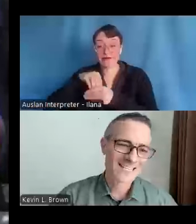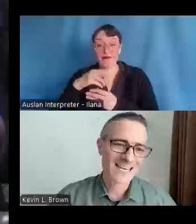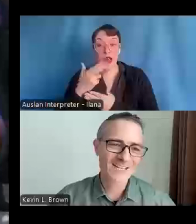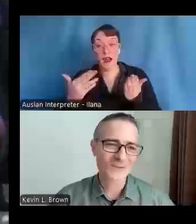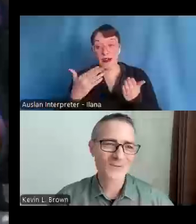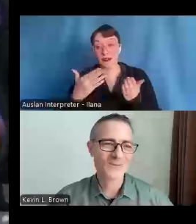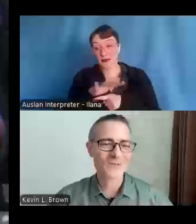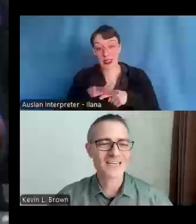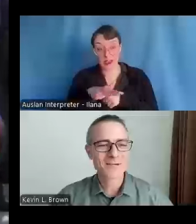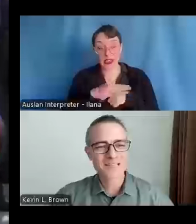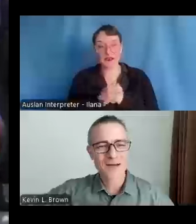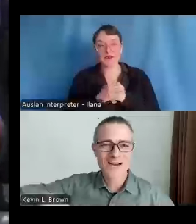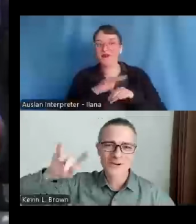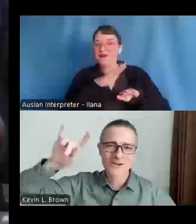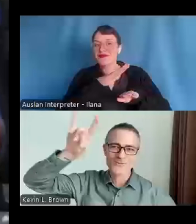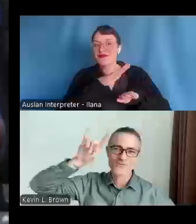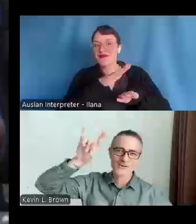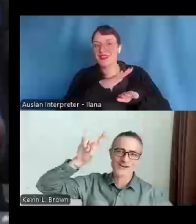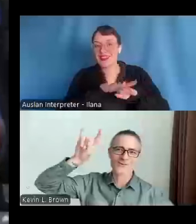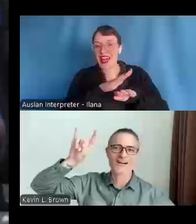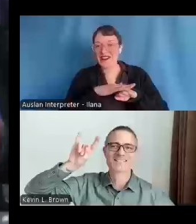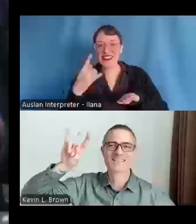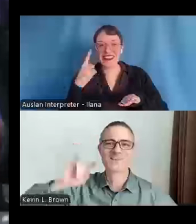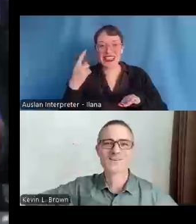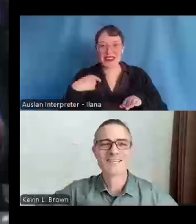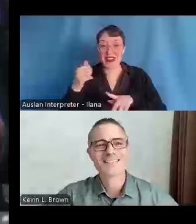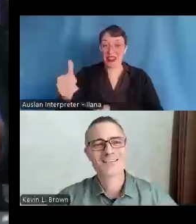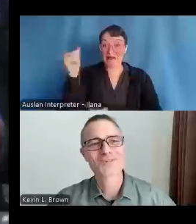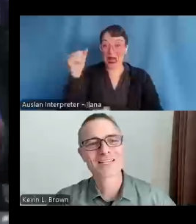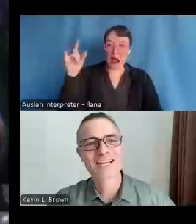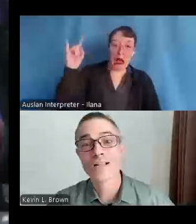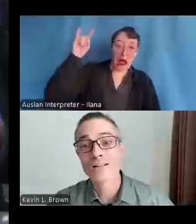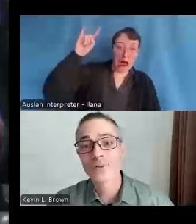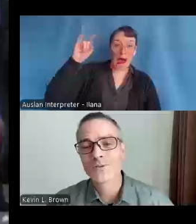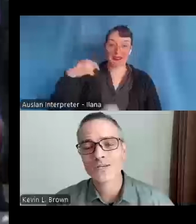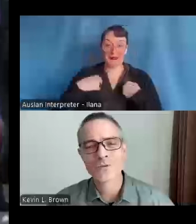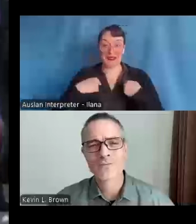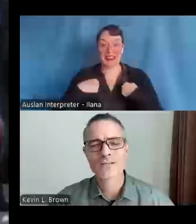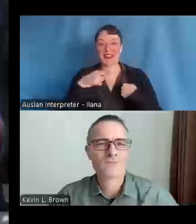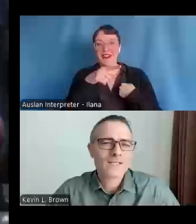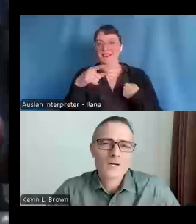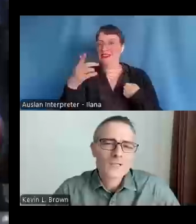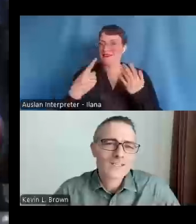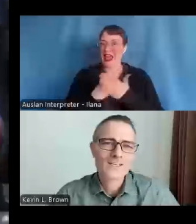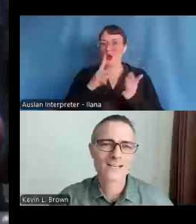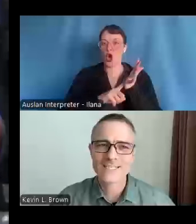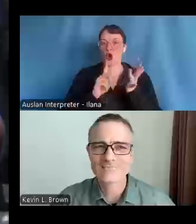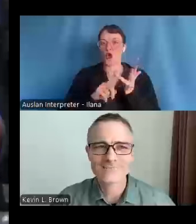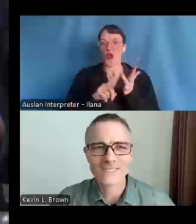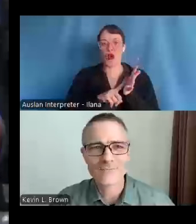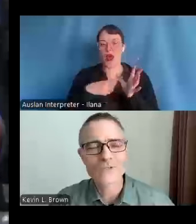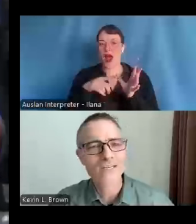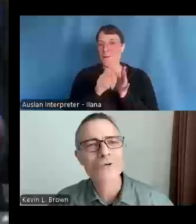left-hand side, you'll see me in the back row throwing up the rock signal. This was at Lollapalooza, one of the most